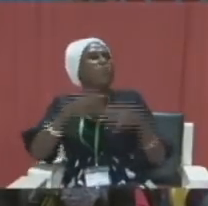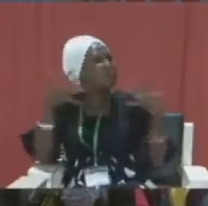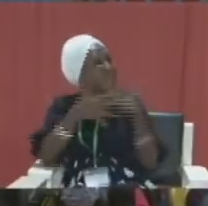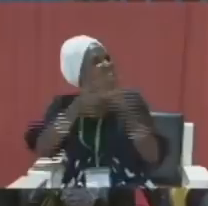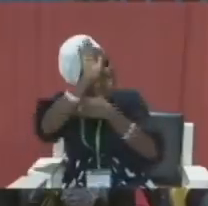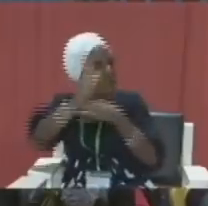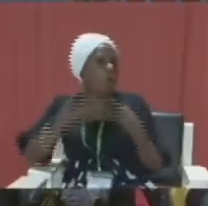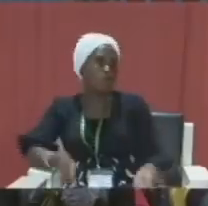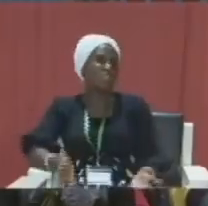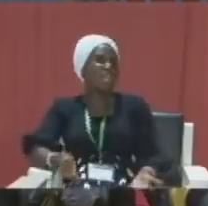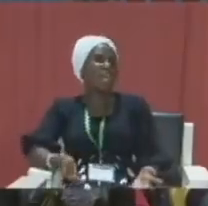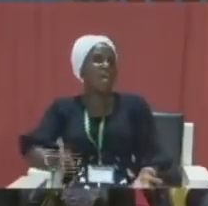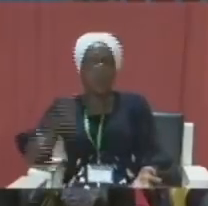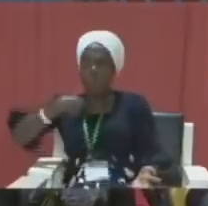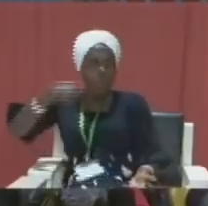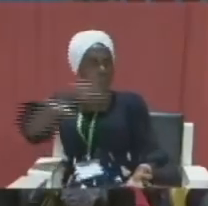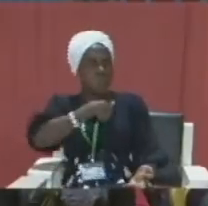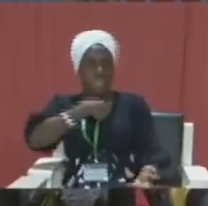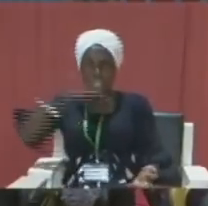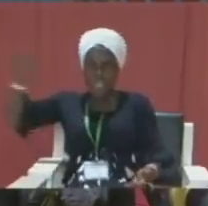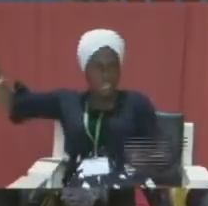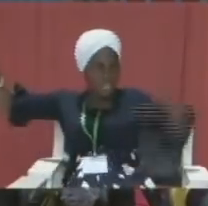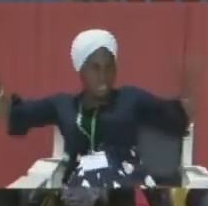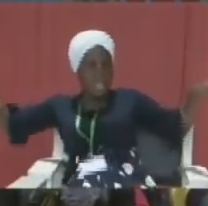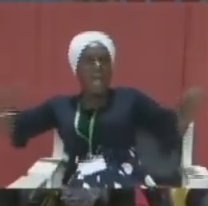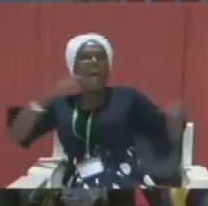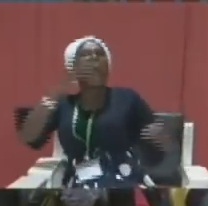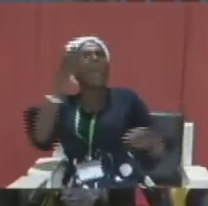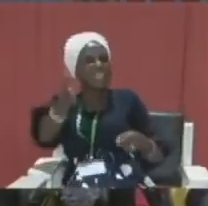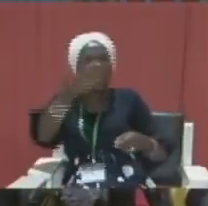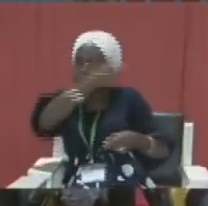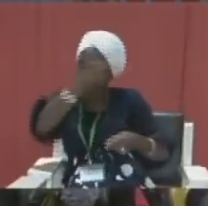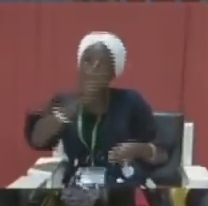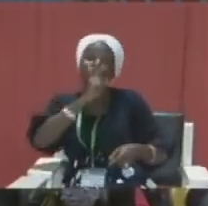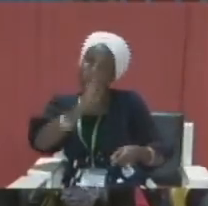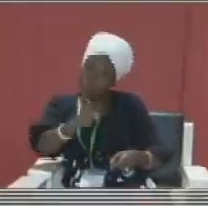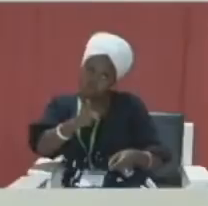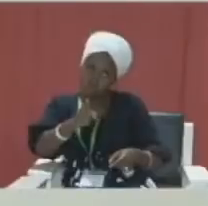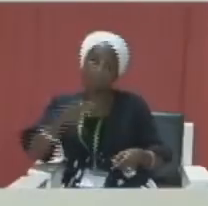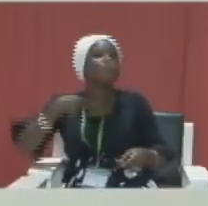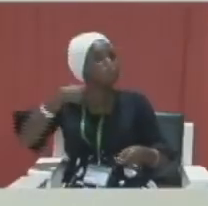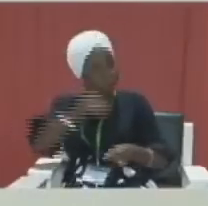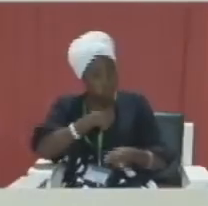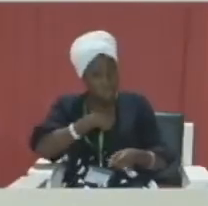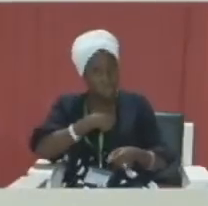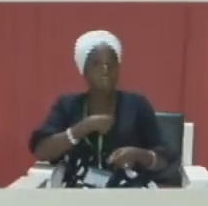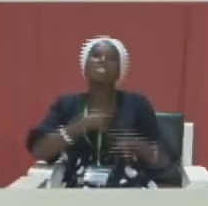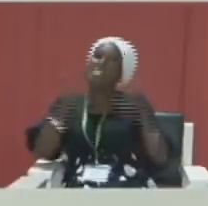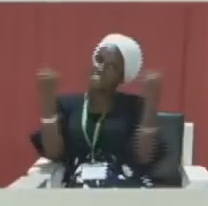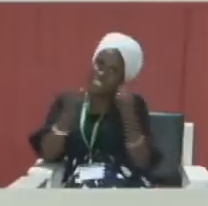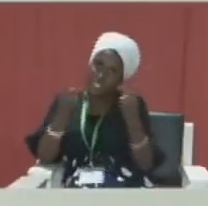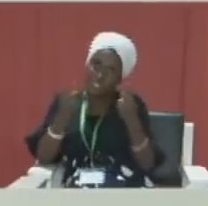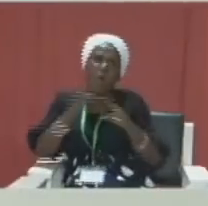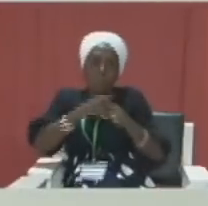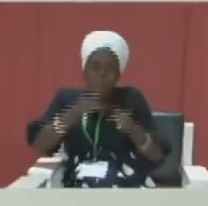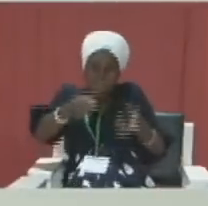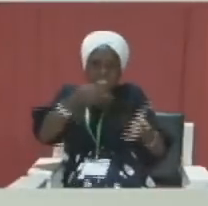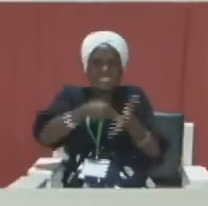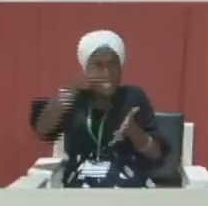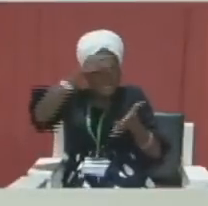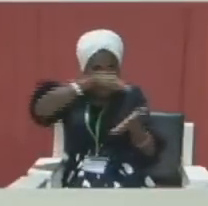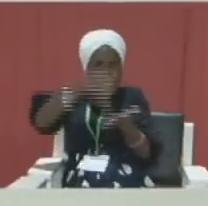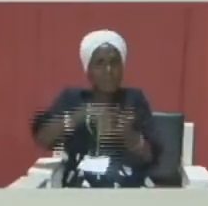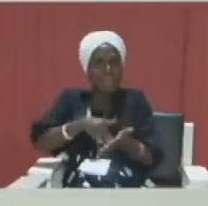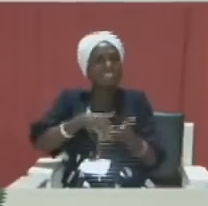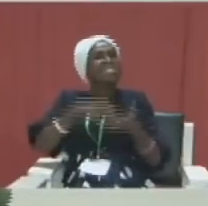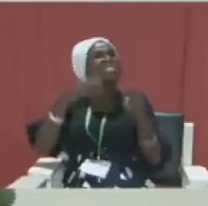We are here because of the evils we have done. This man, for envy, they put him there." Then he said, "Master, I beg of